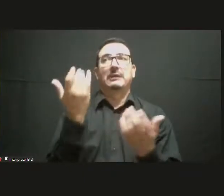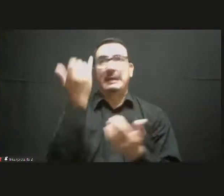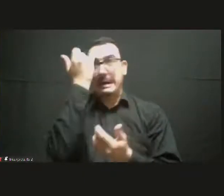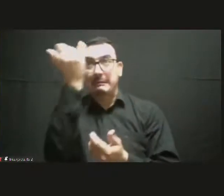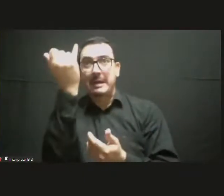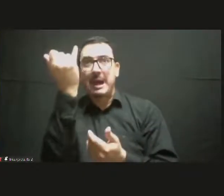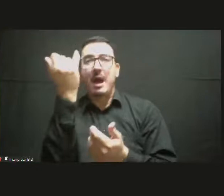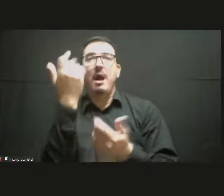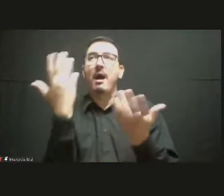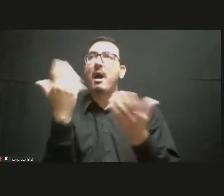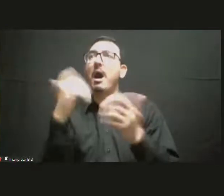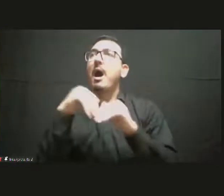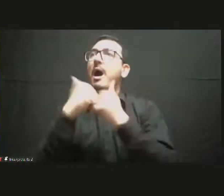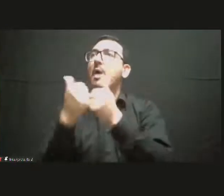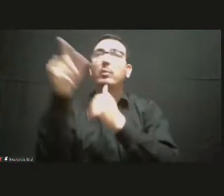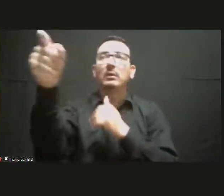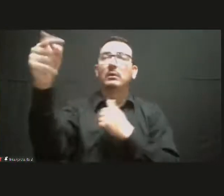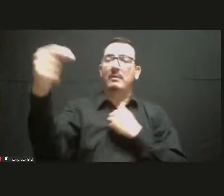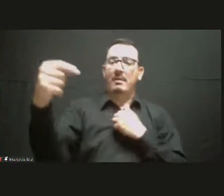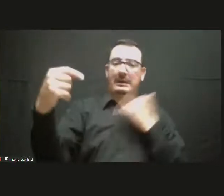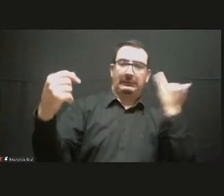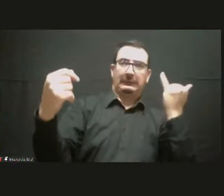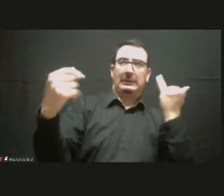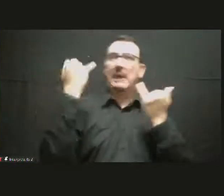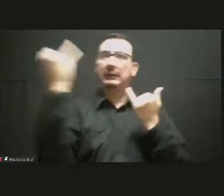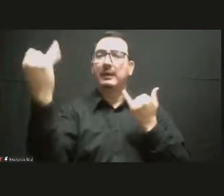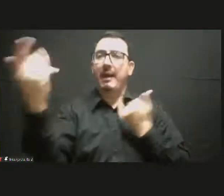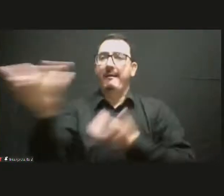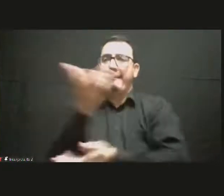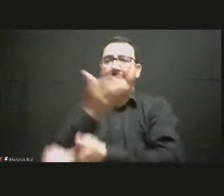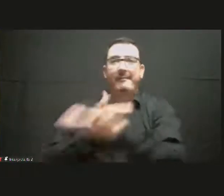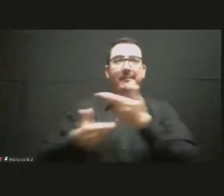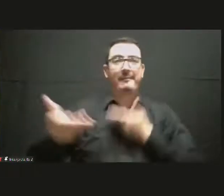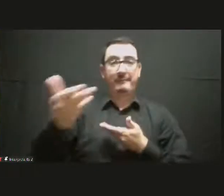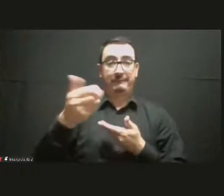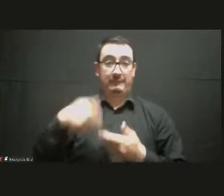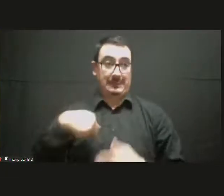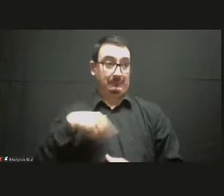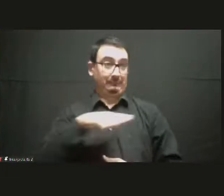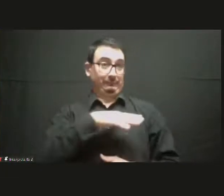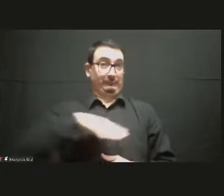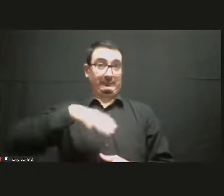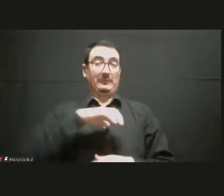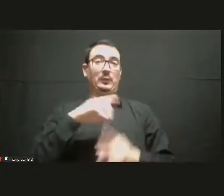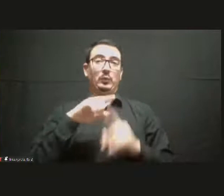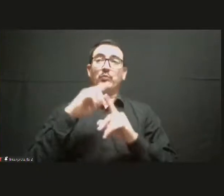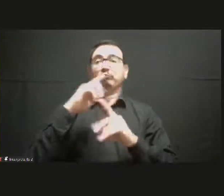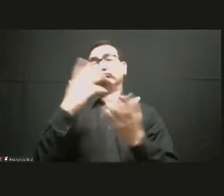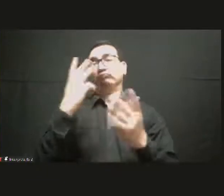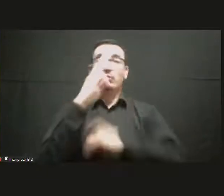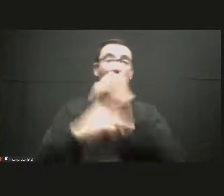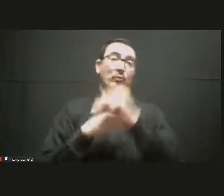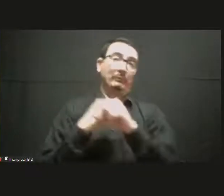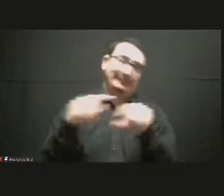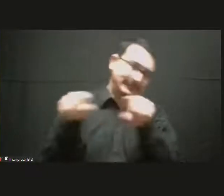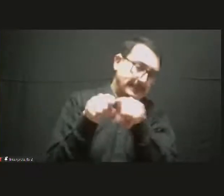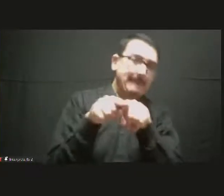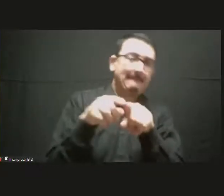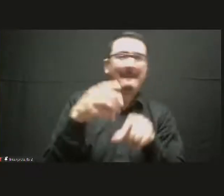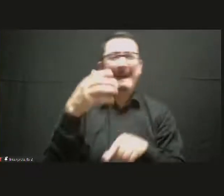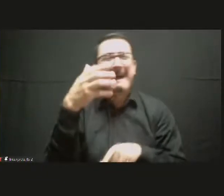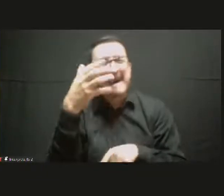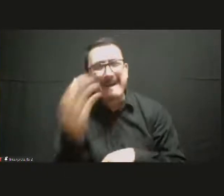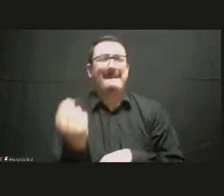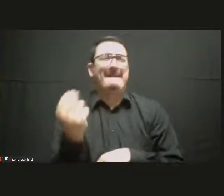also, of course, UN level. Of course, there are challenges. have mentioned a few training with practical